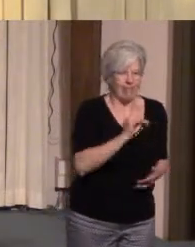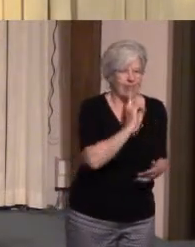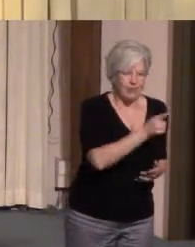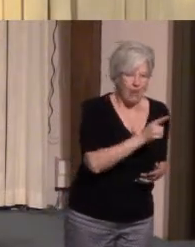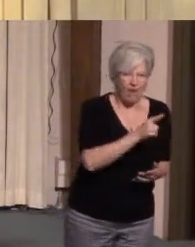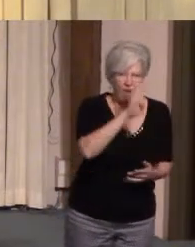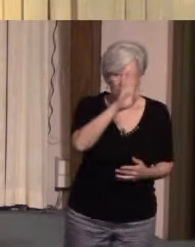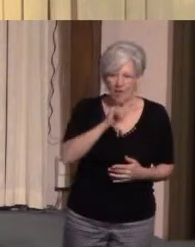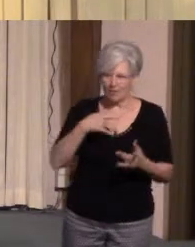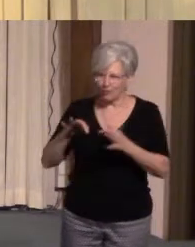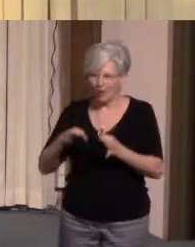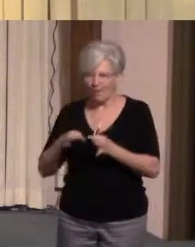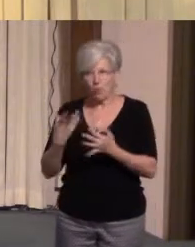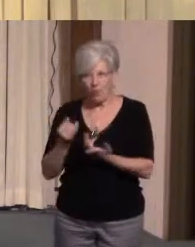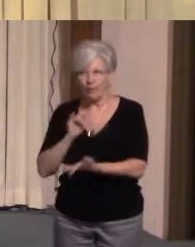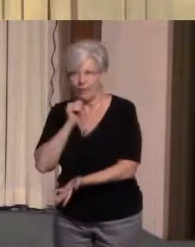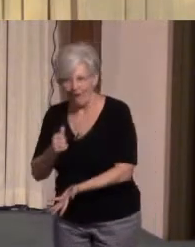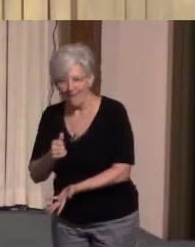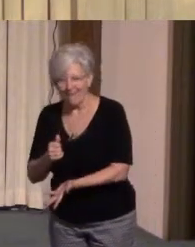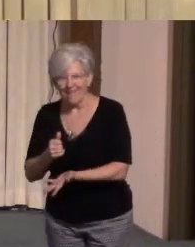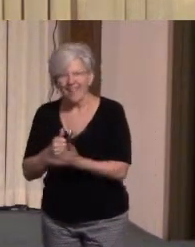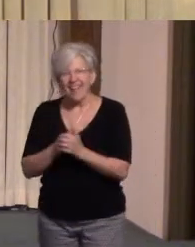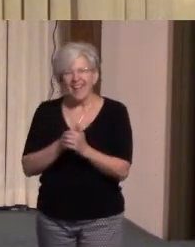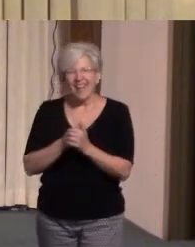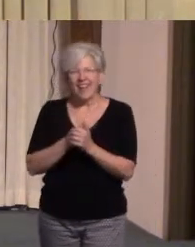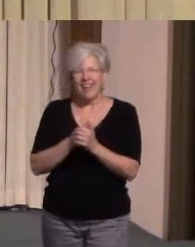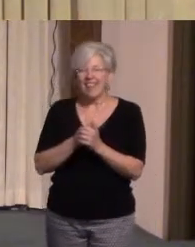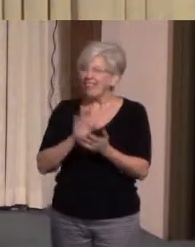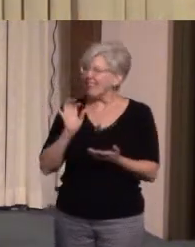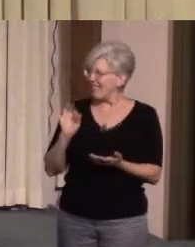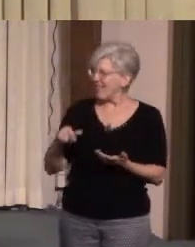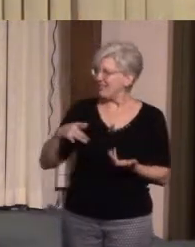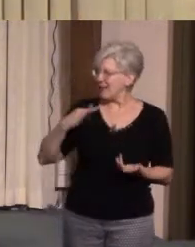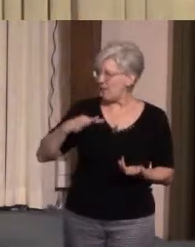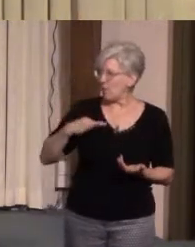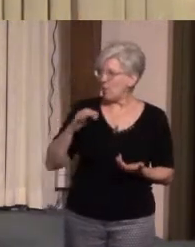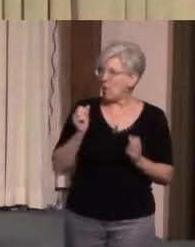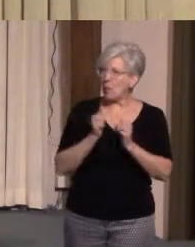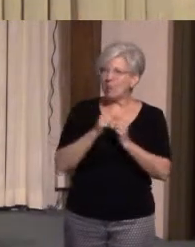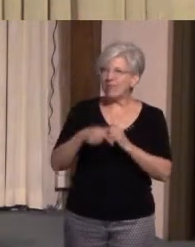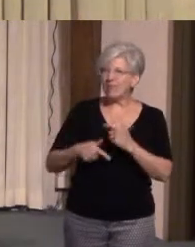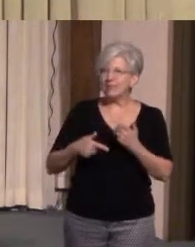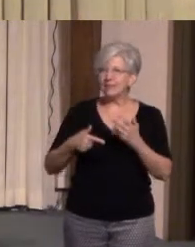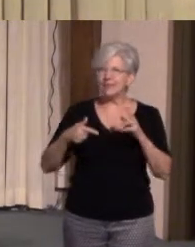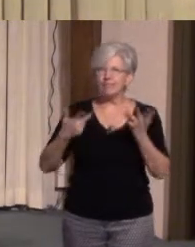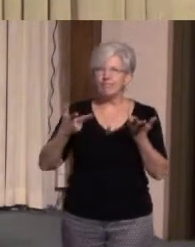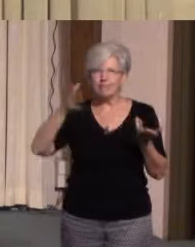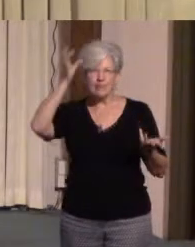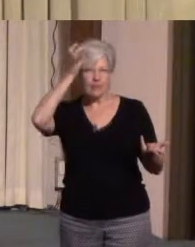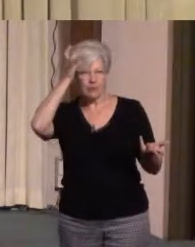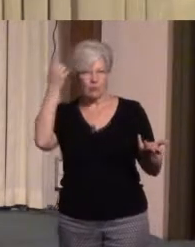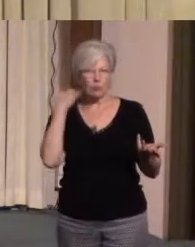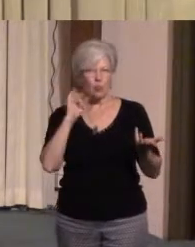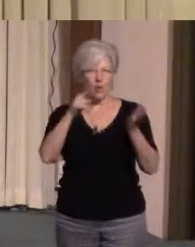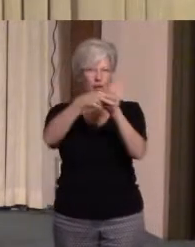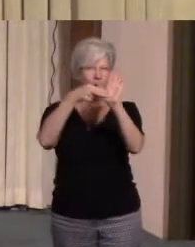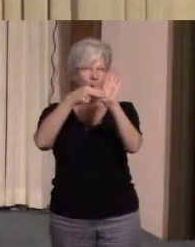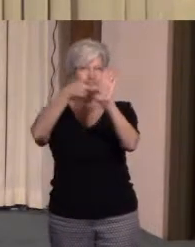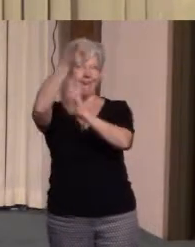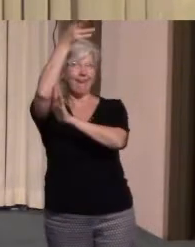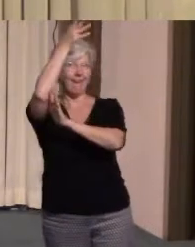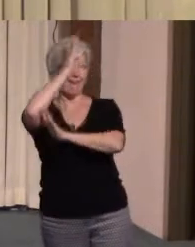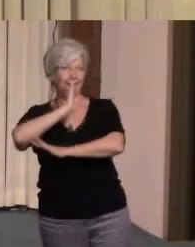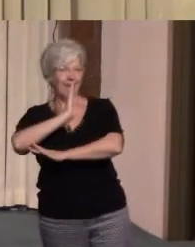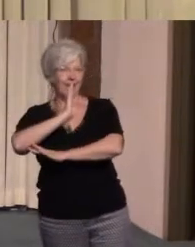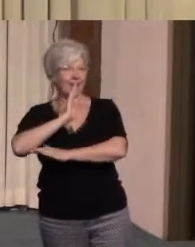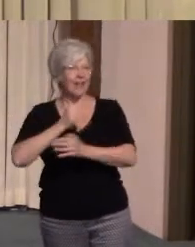what things are by describing what they're not, right? And that's really, really